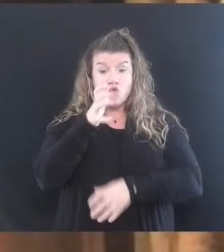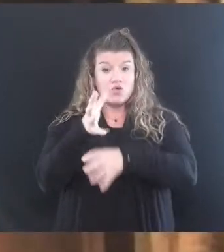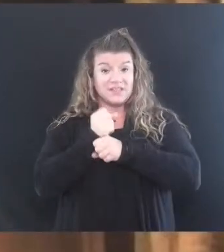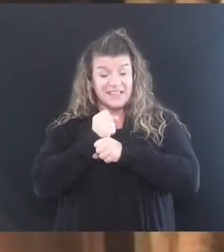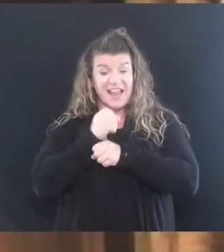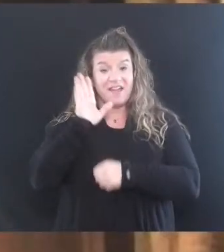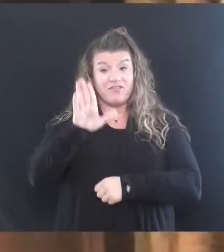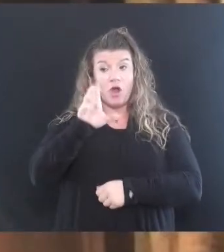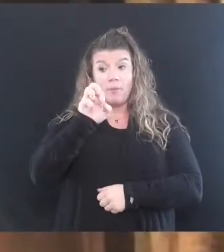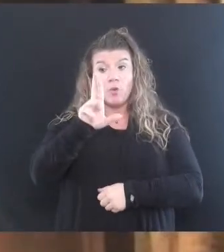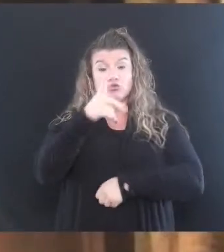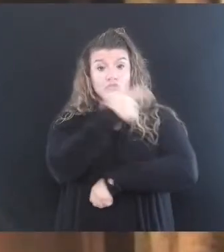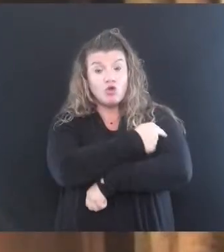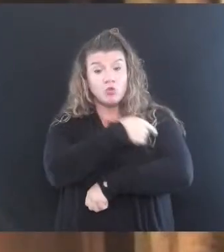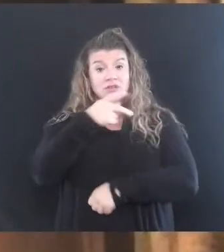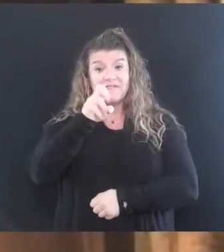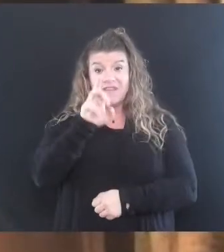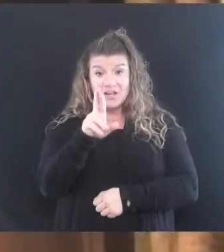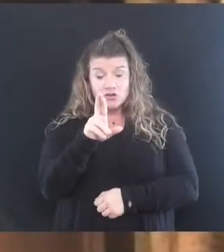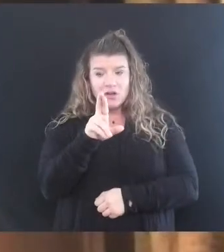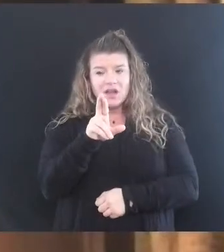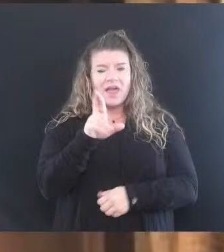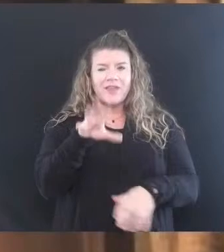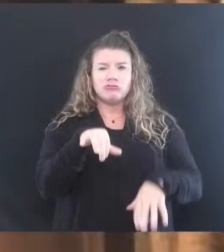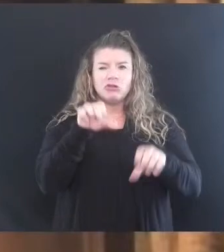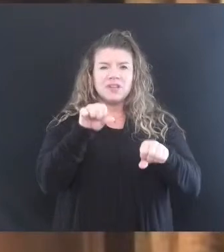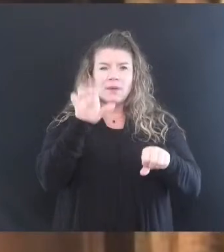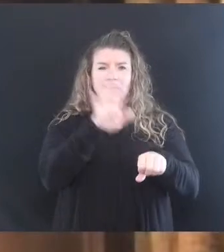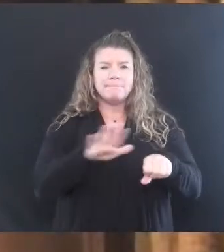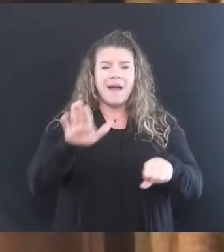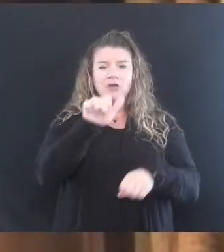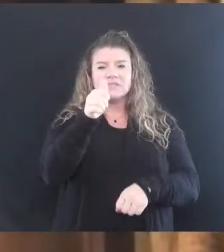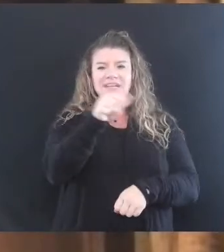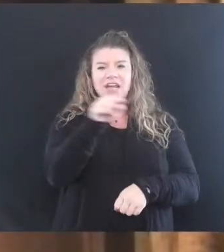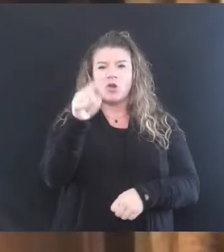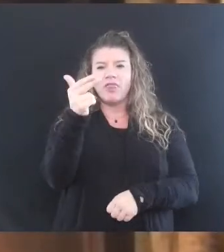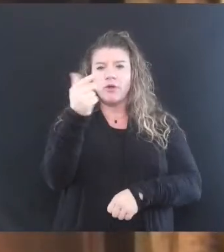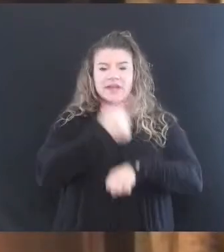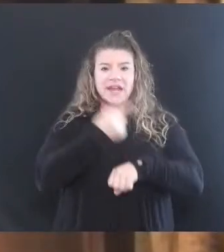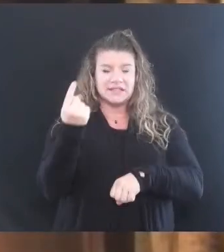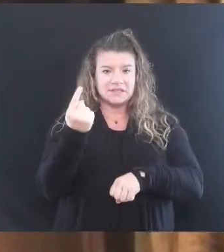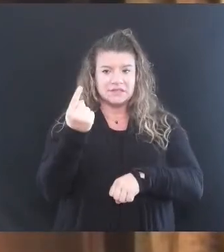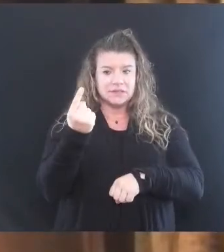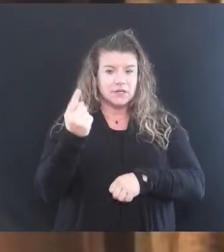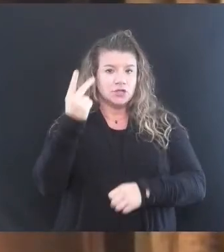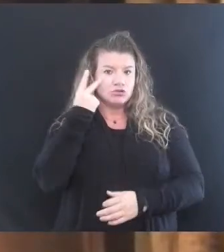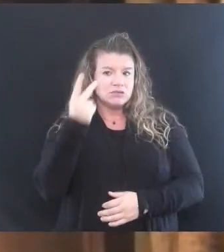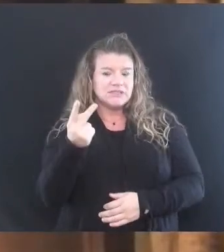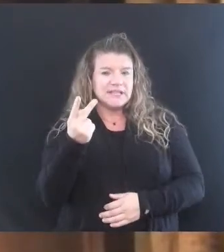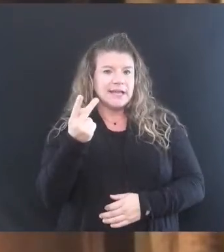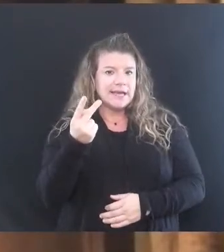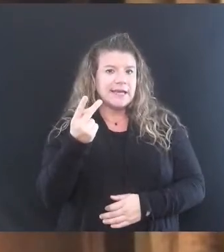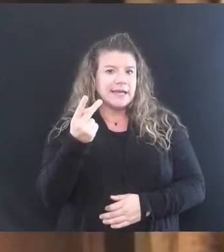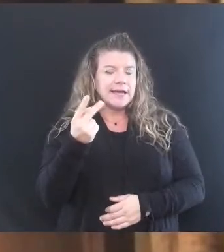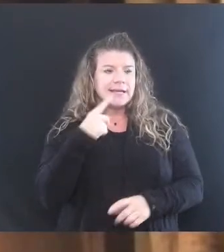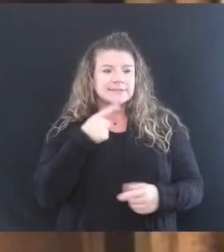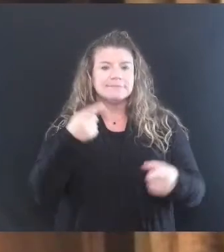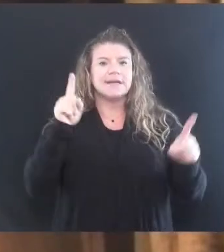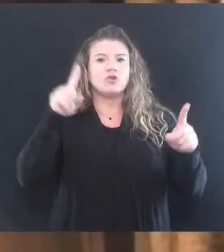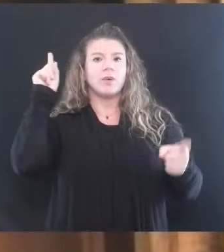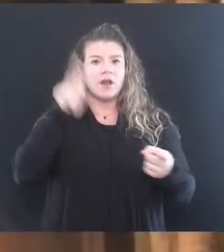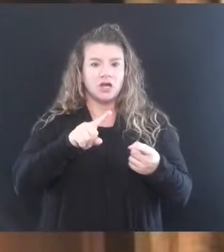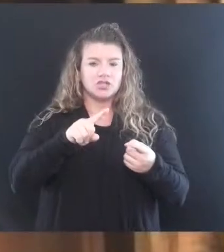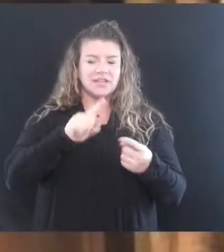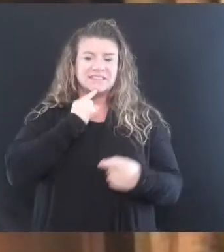their booster dose of Pfizer, it took them about 10 to 13 days to see a substantial reduction